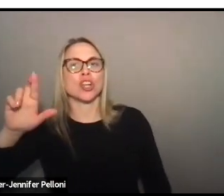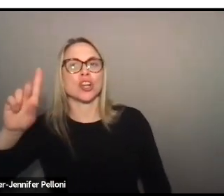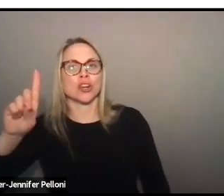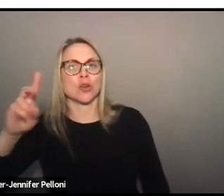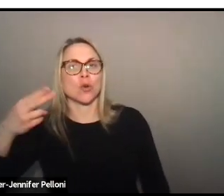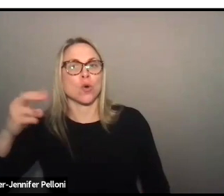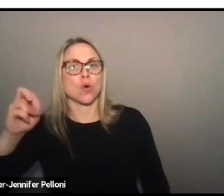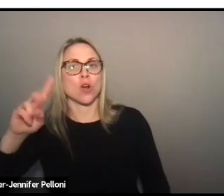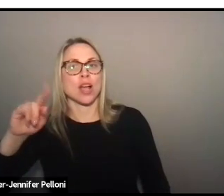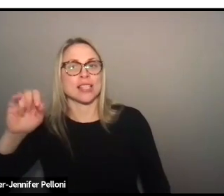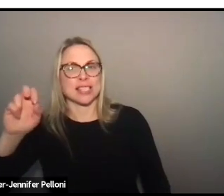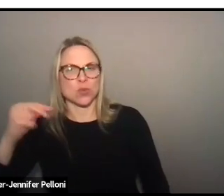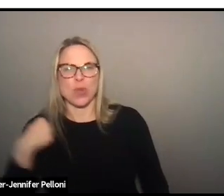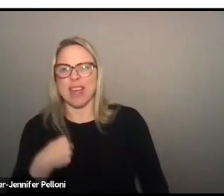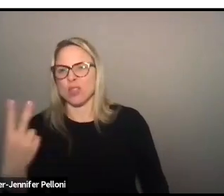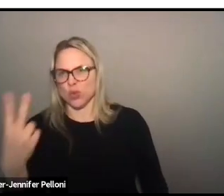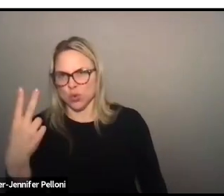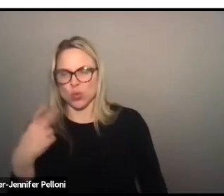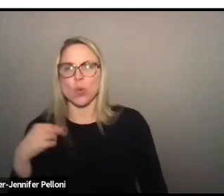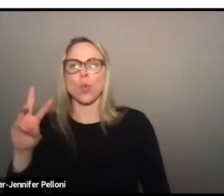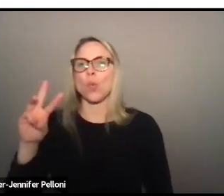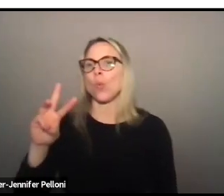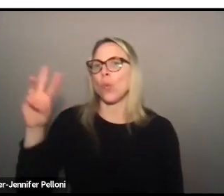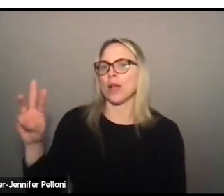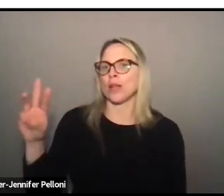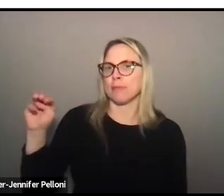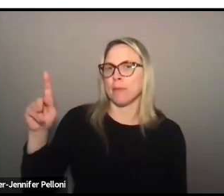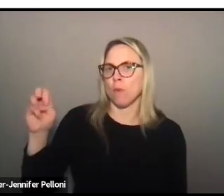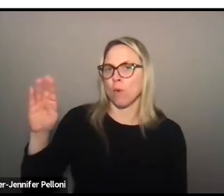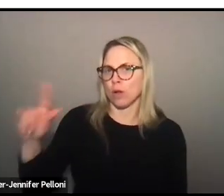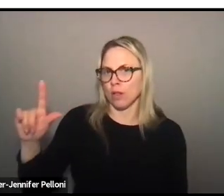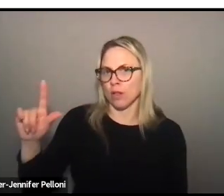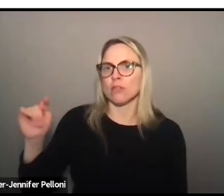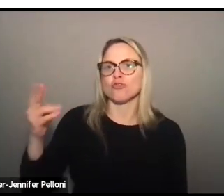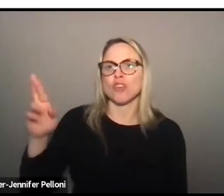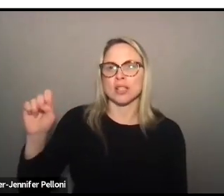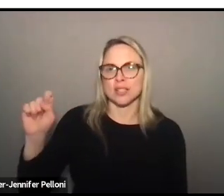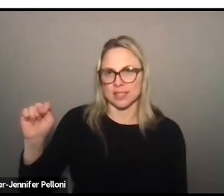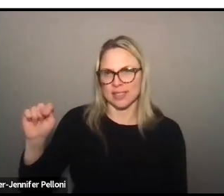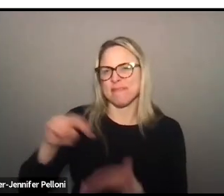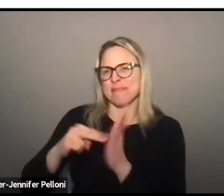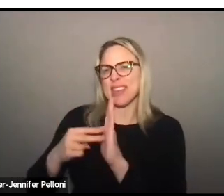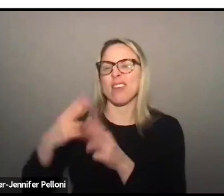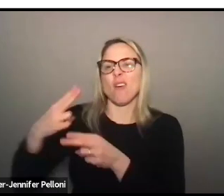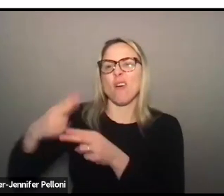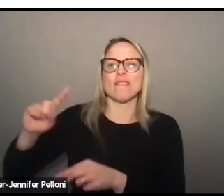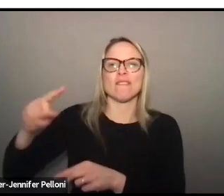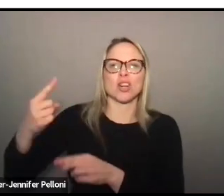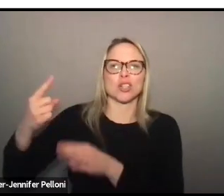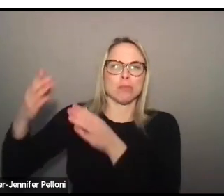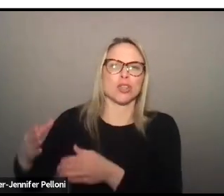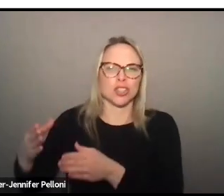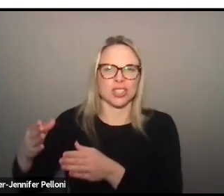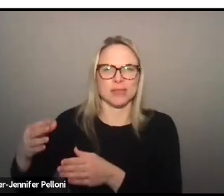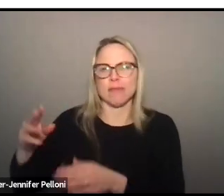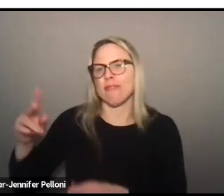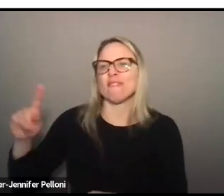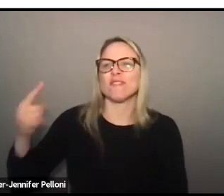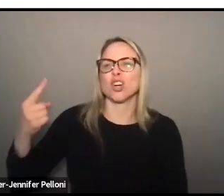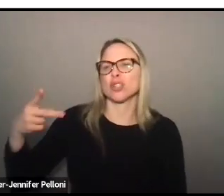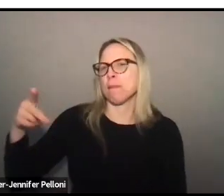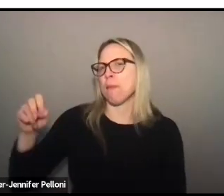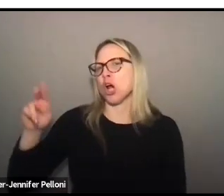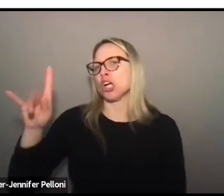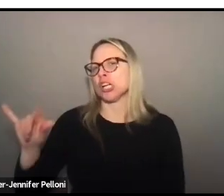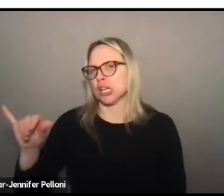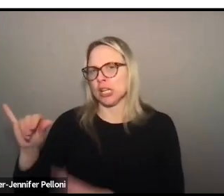the Wesley Venner Memorial Trust, which is our first party trust. And what I mean by first party, and we're going to get into